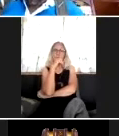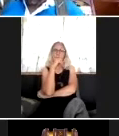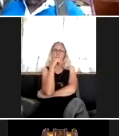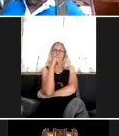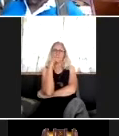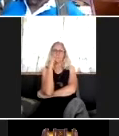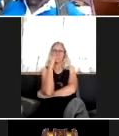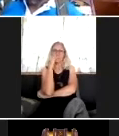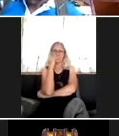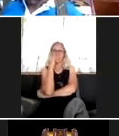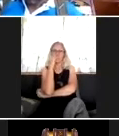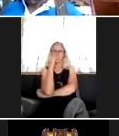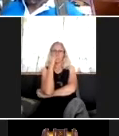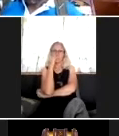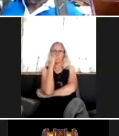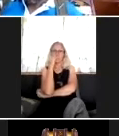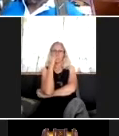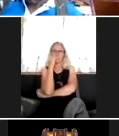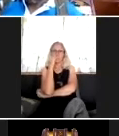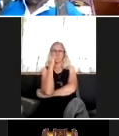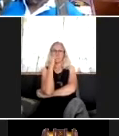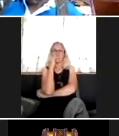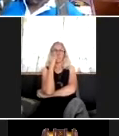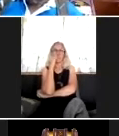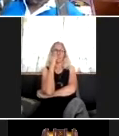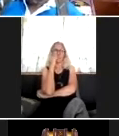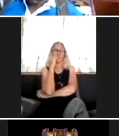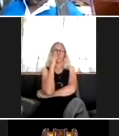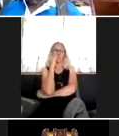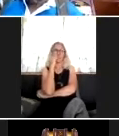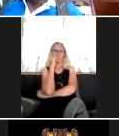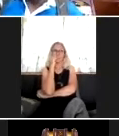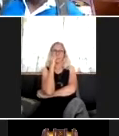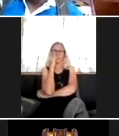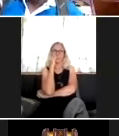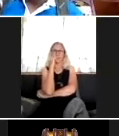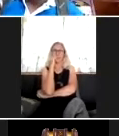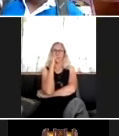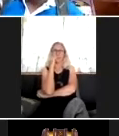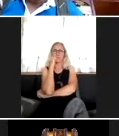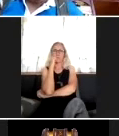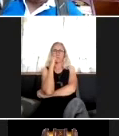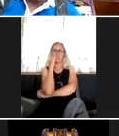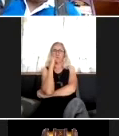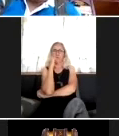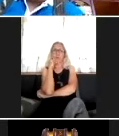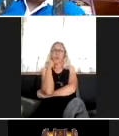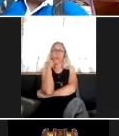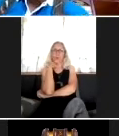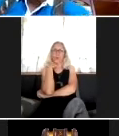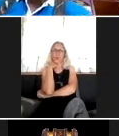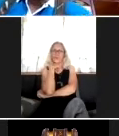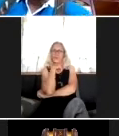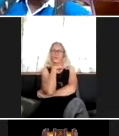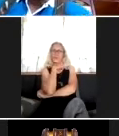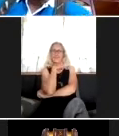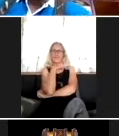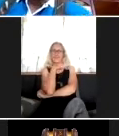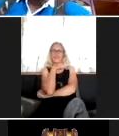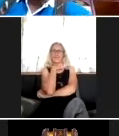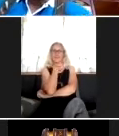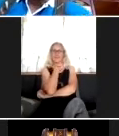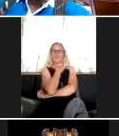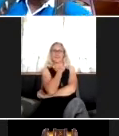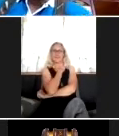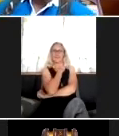things under his feet. How many things did God put under our feet? All things. Luke chapter